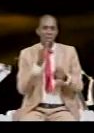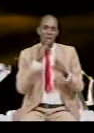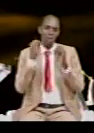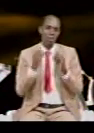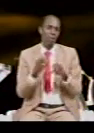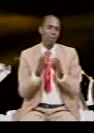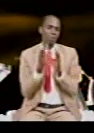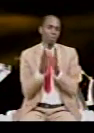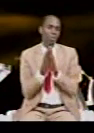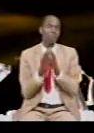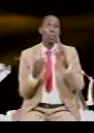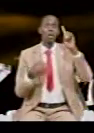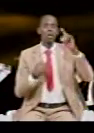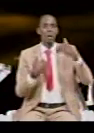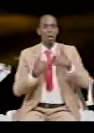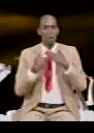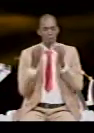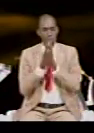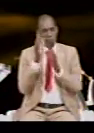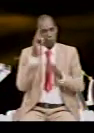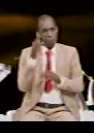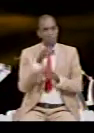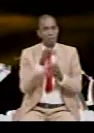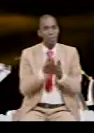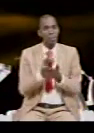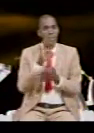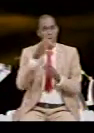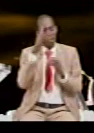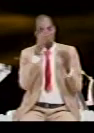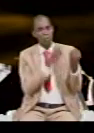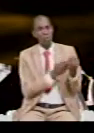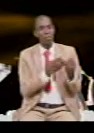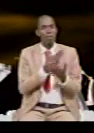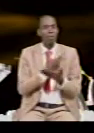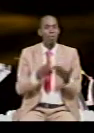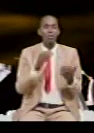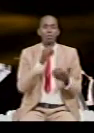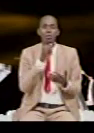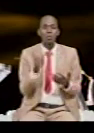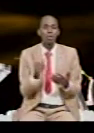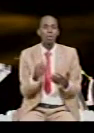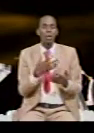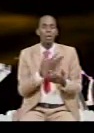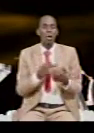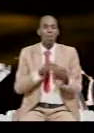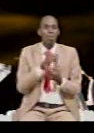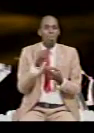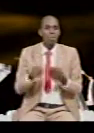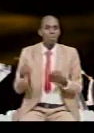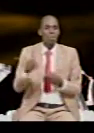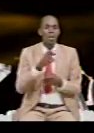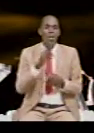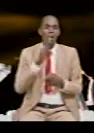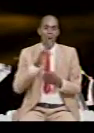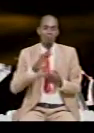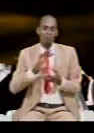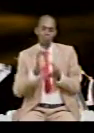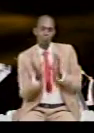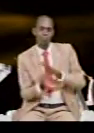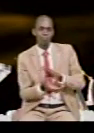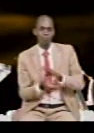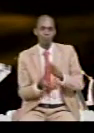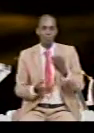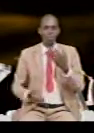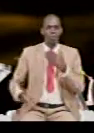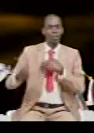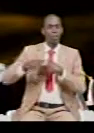thy faith fail not. And when thou art converted, when thou art restored, when thou art